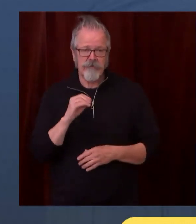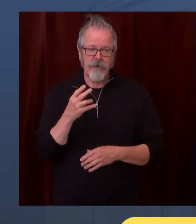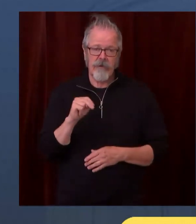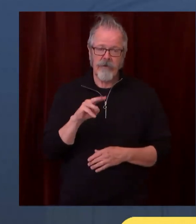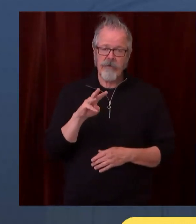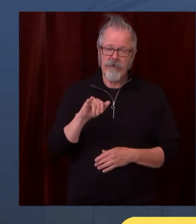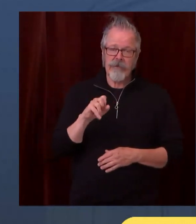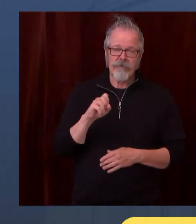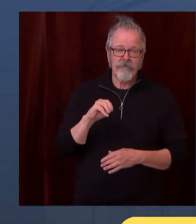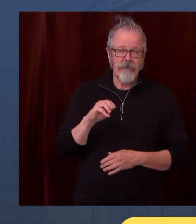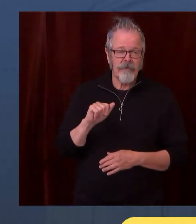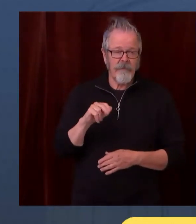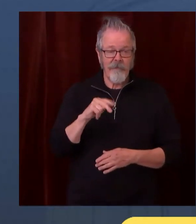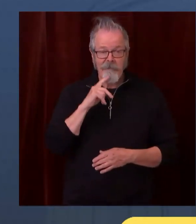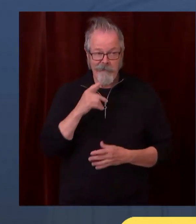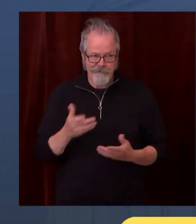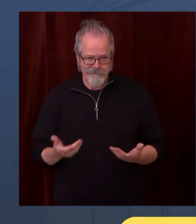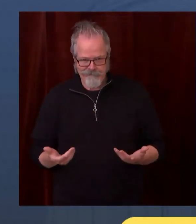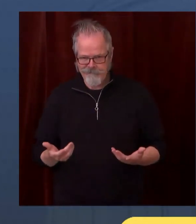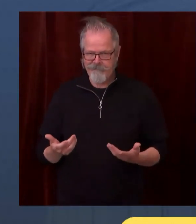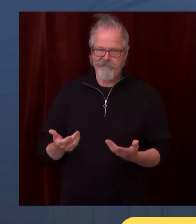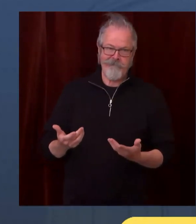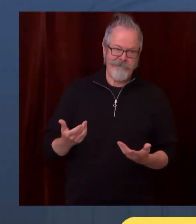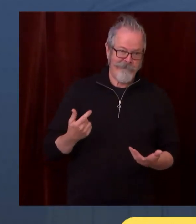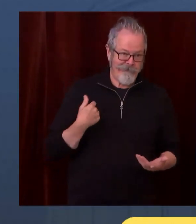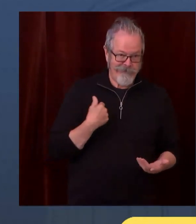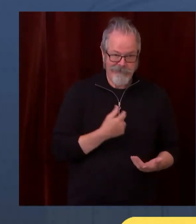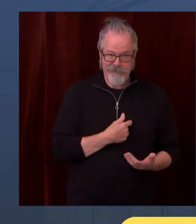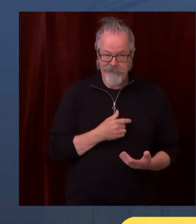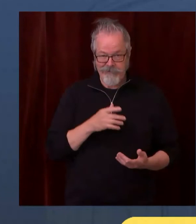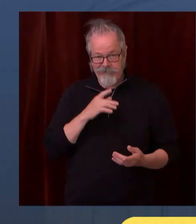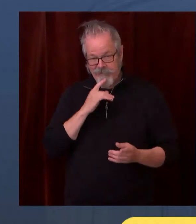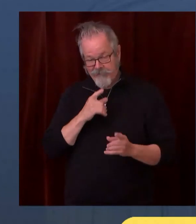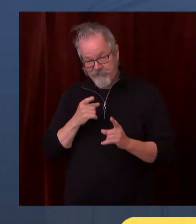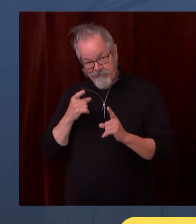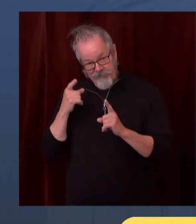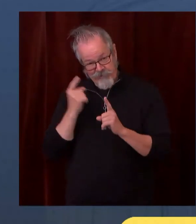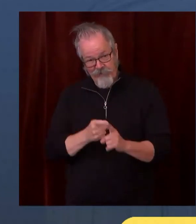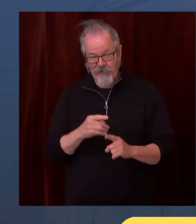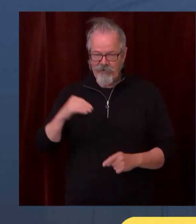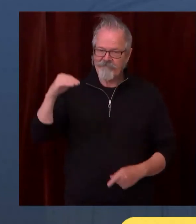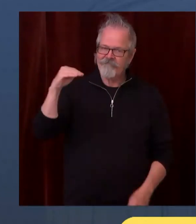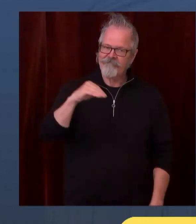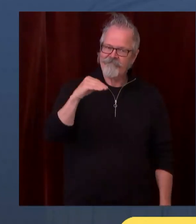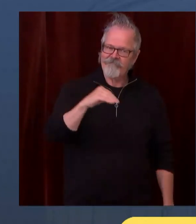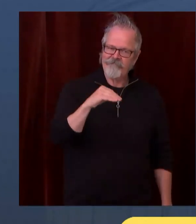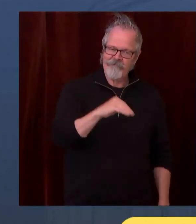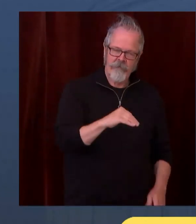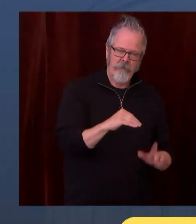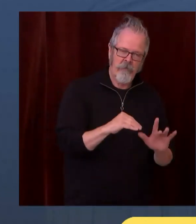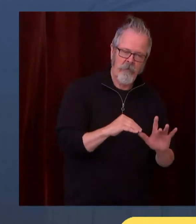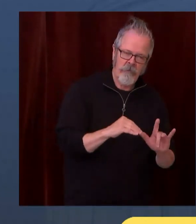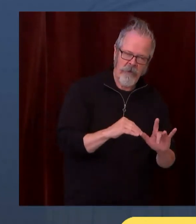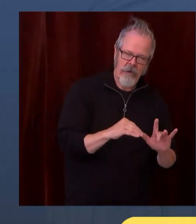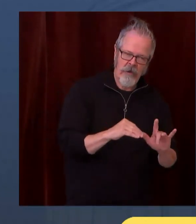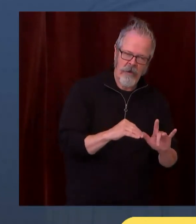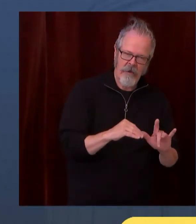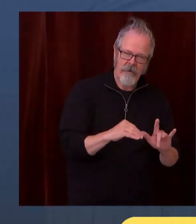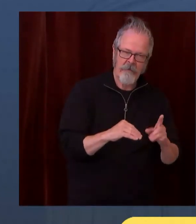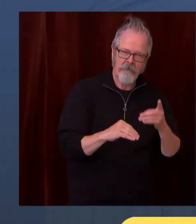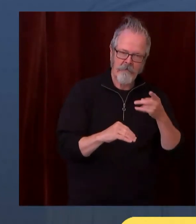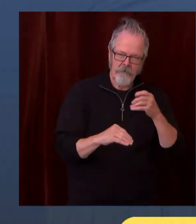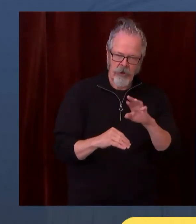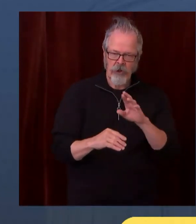school. We really think that's our main priority as we're looking at this. And as we are able to